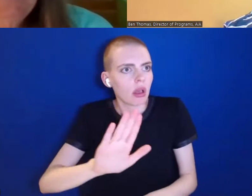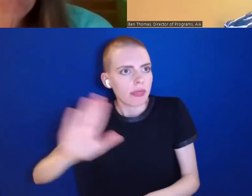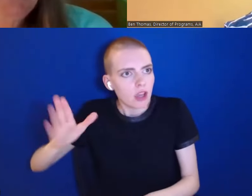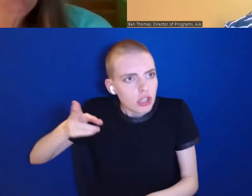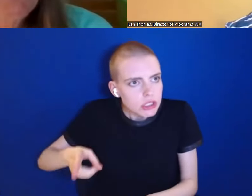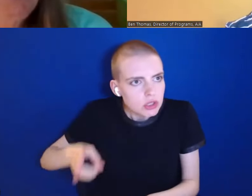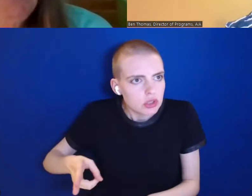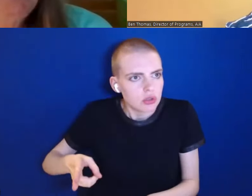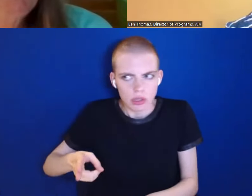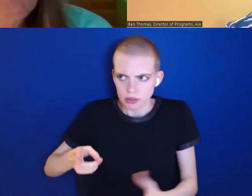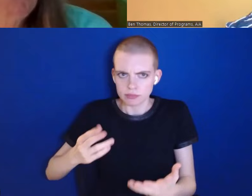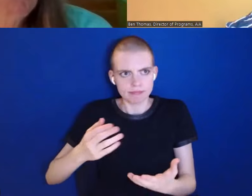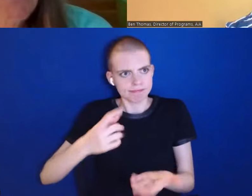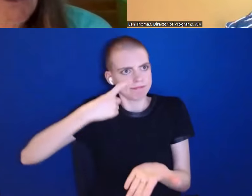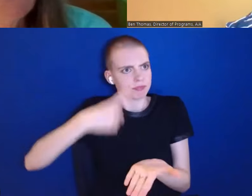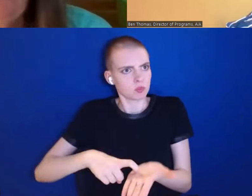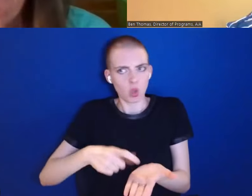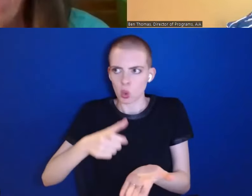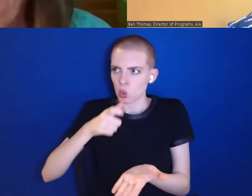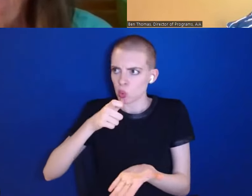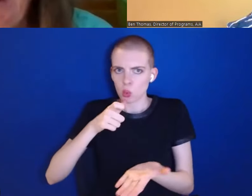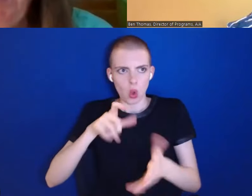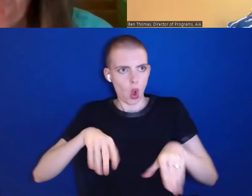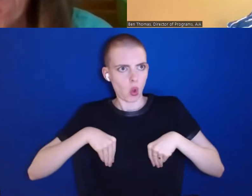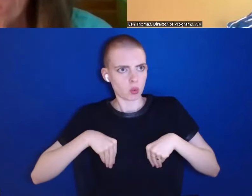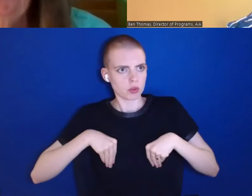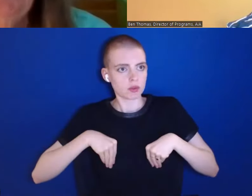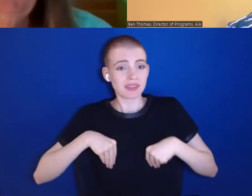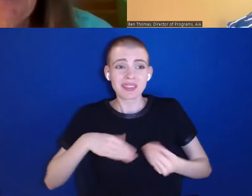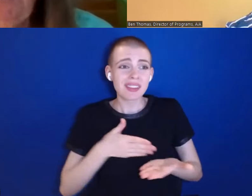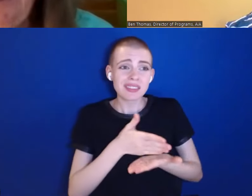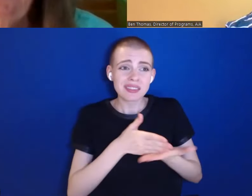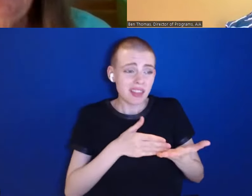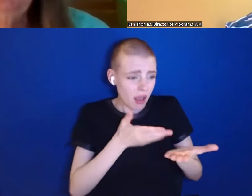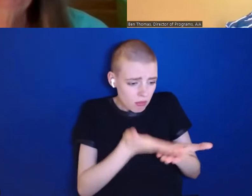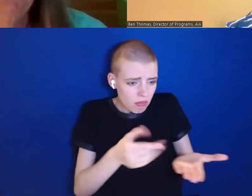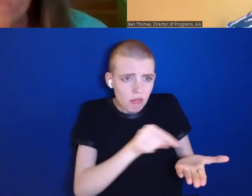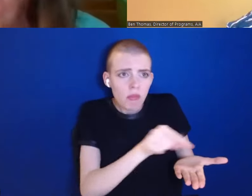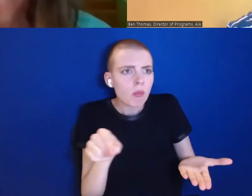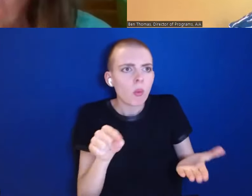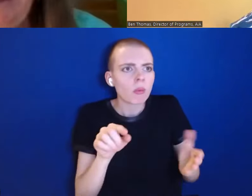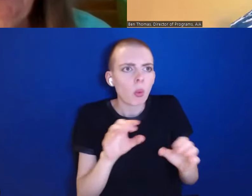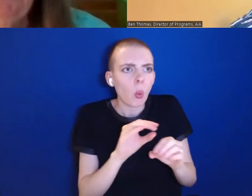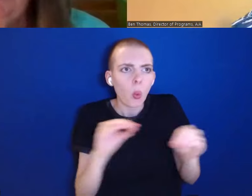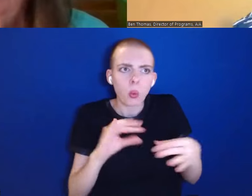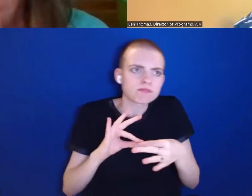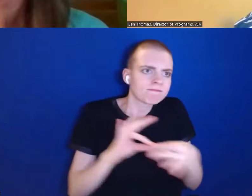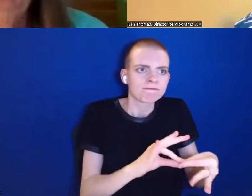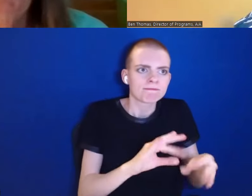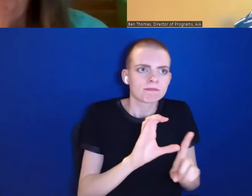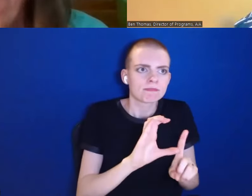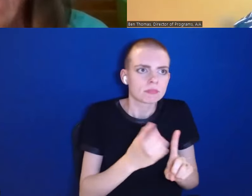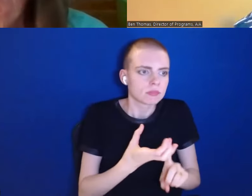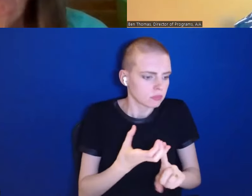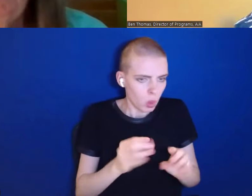We have things that are not so culturally identifiable because they don't have decoration. It's not human remains.